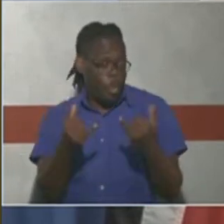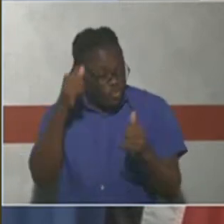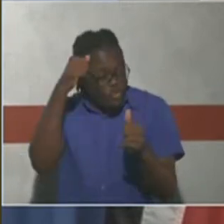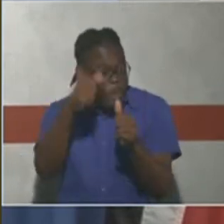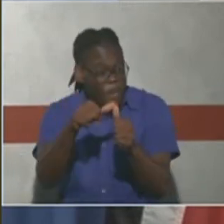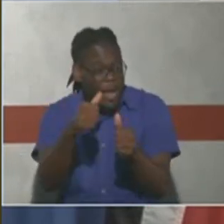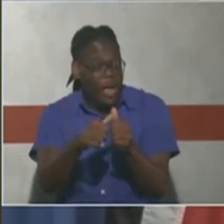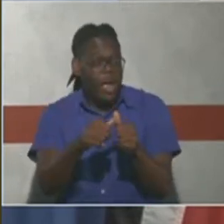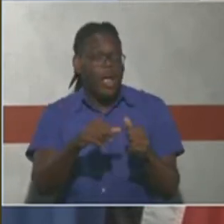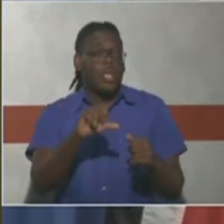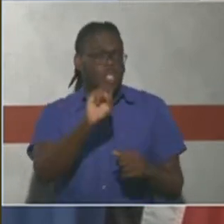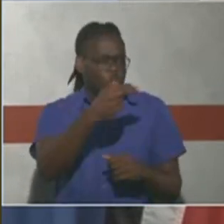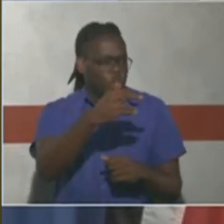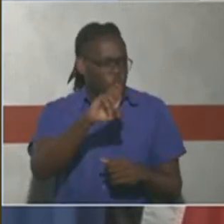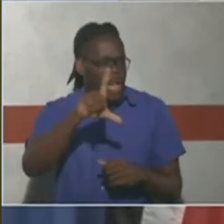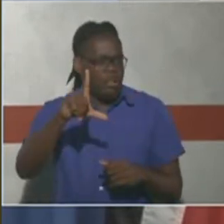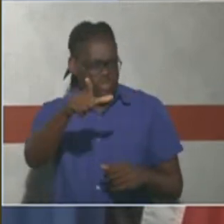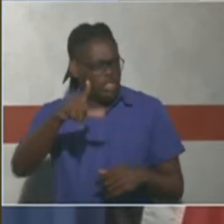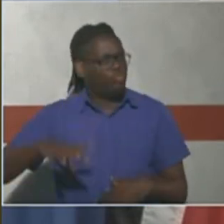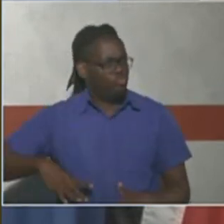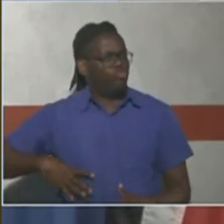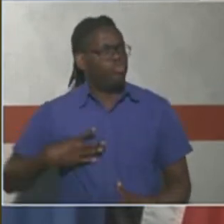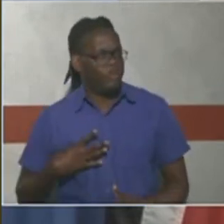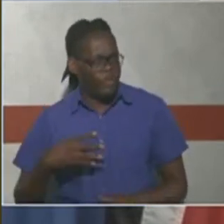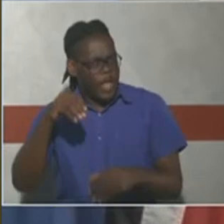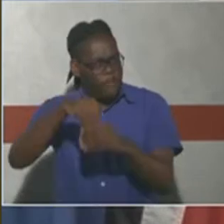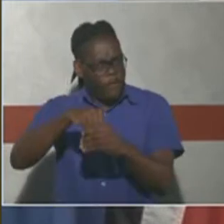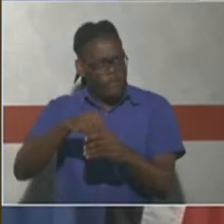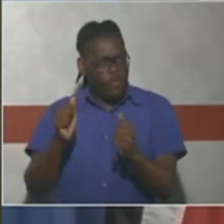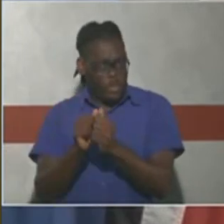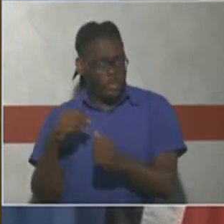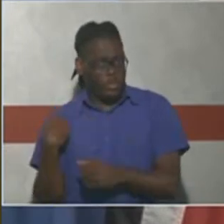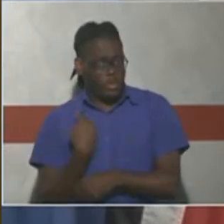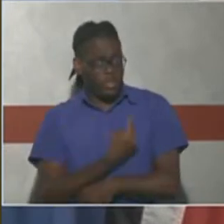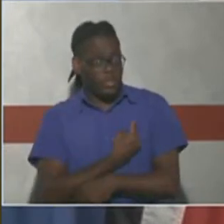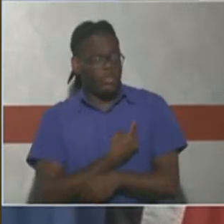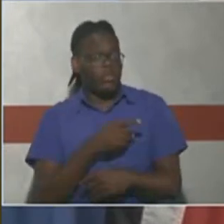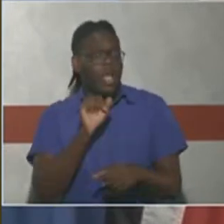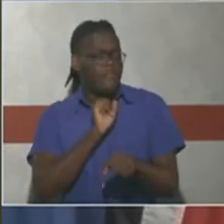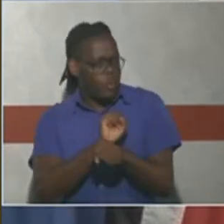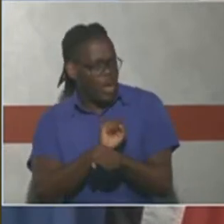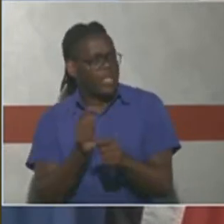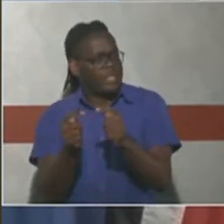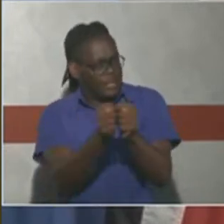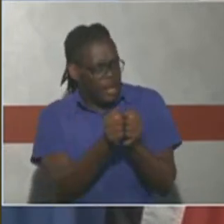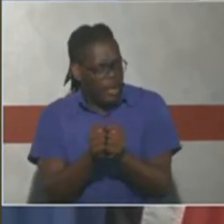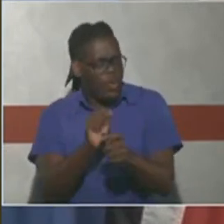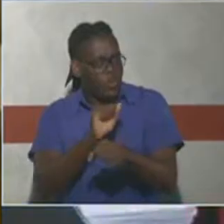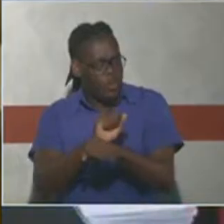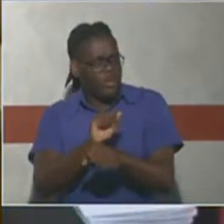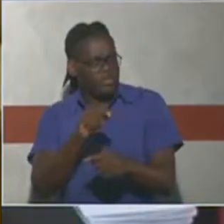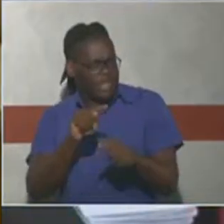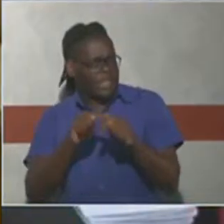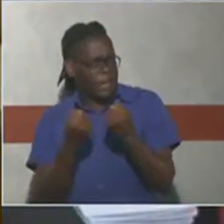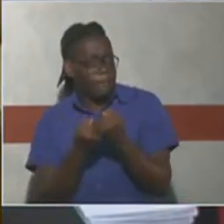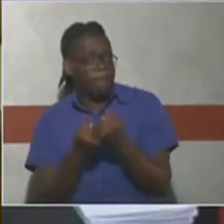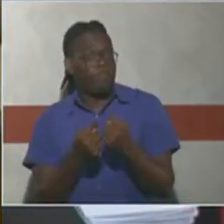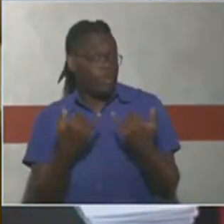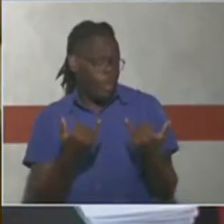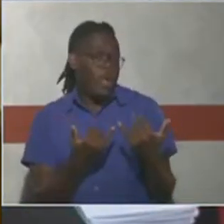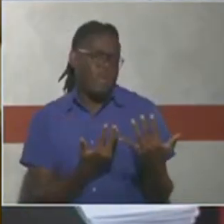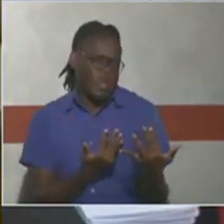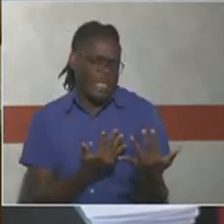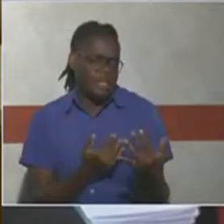and involved in this would speak for itself on it. But it's not going to be a secret. But we are on the right path. In dollars and cents.